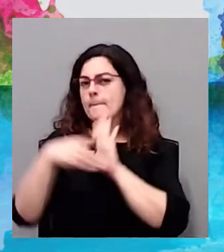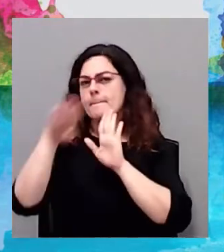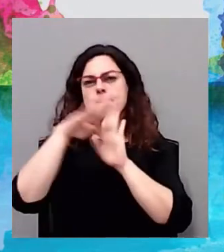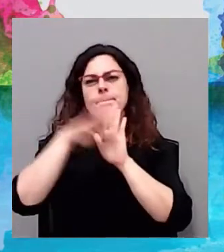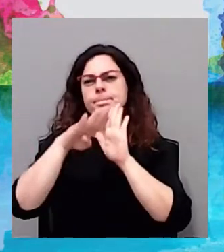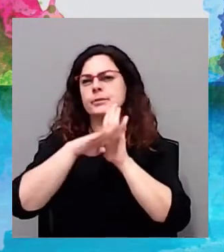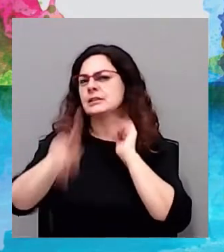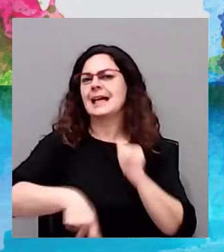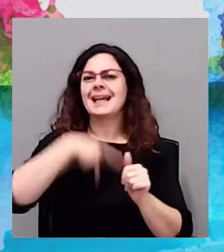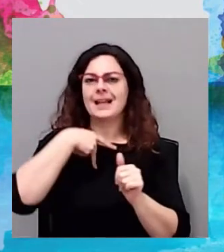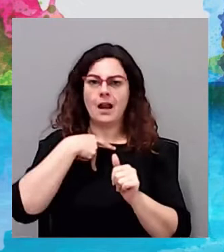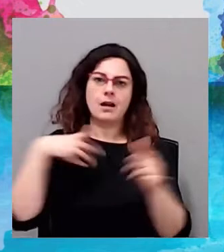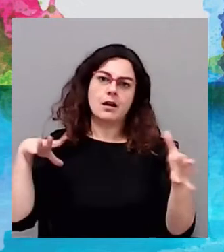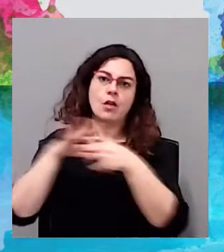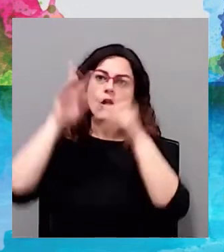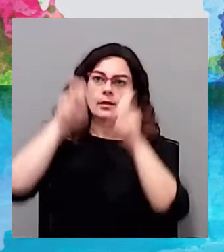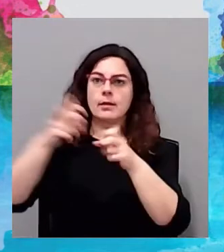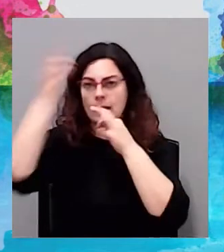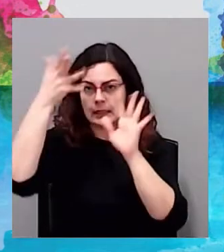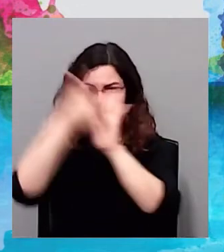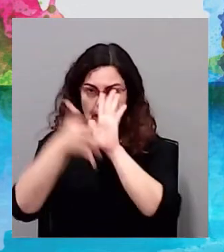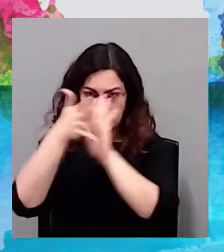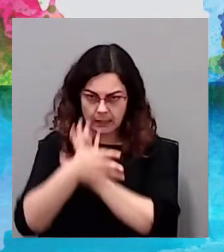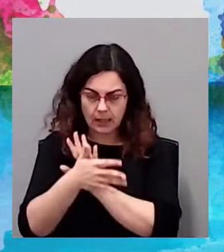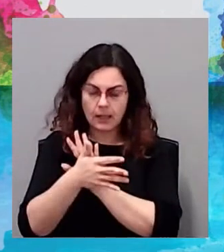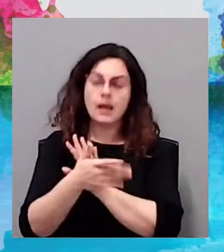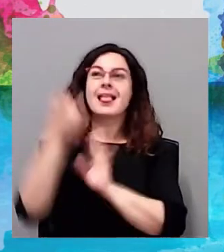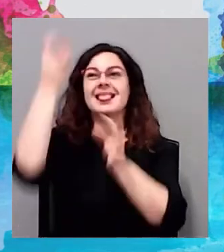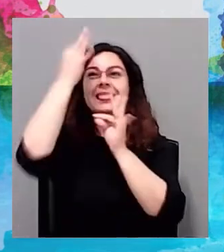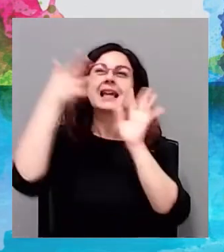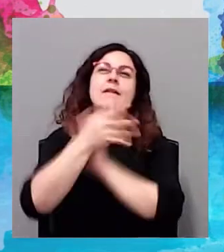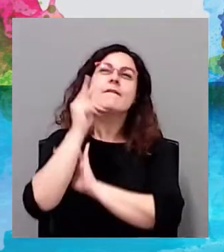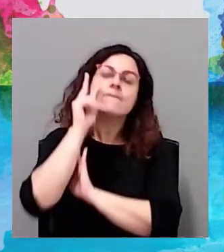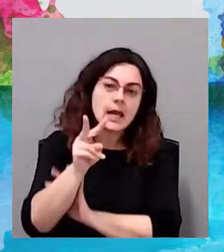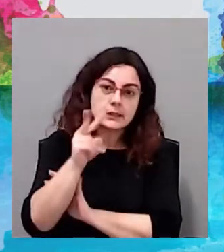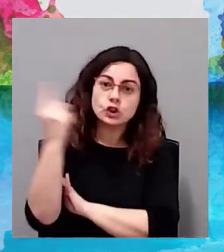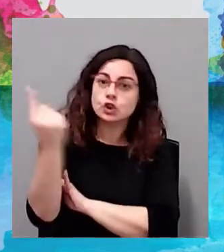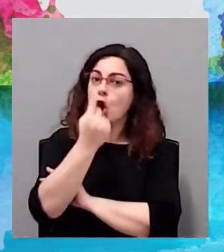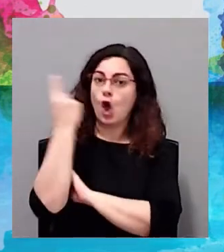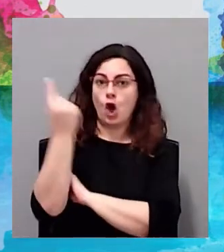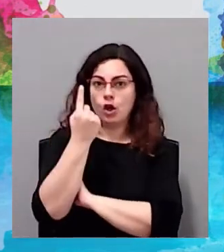These are some just general guidelines of how to put together the description. You describe